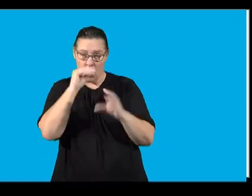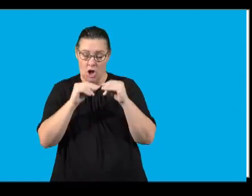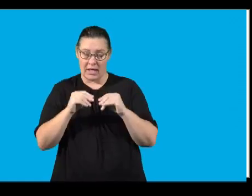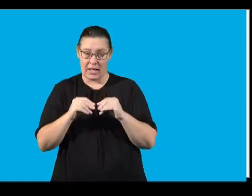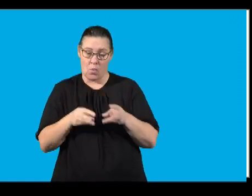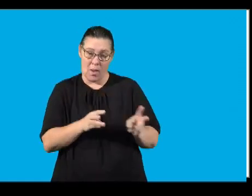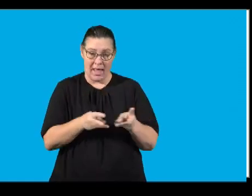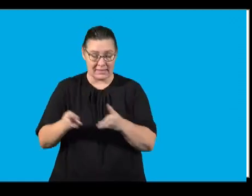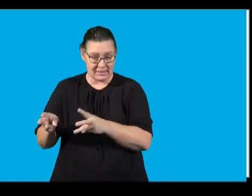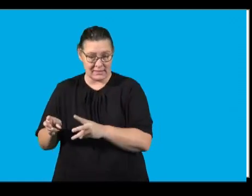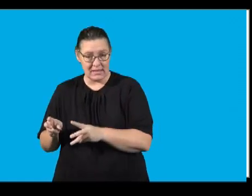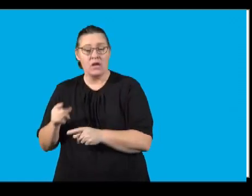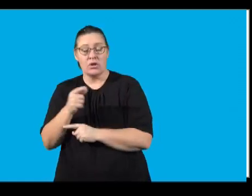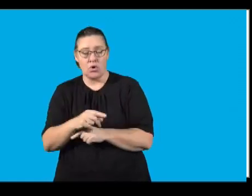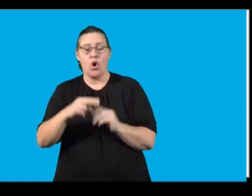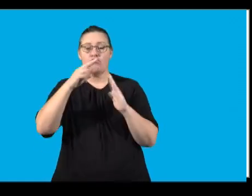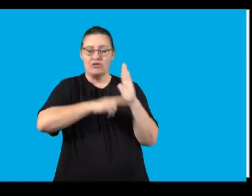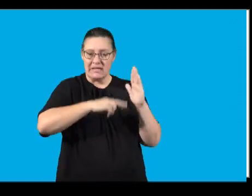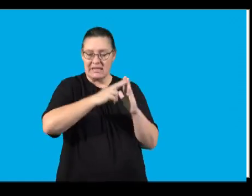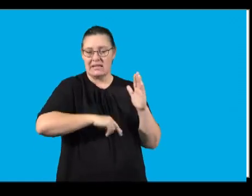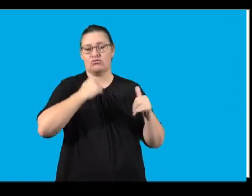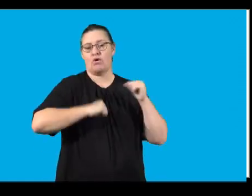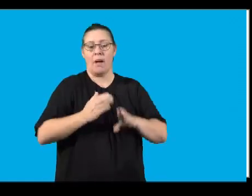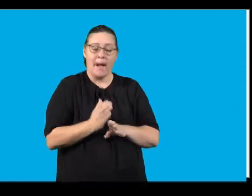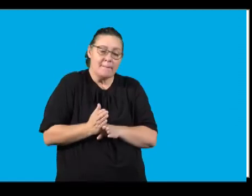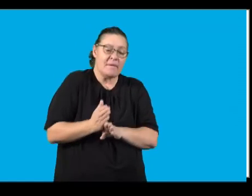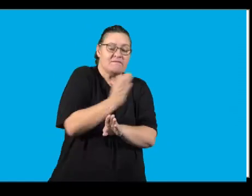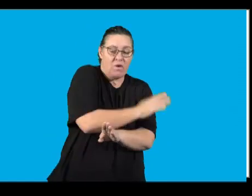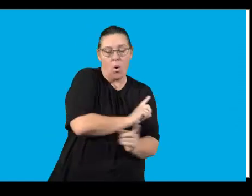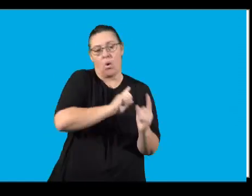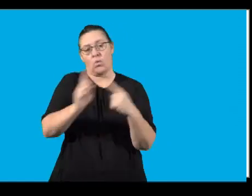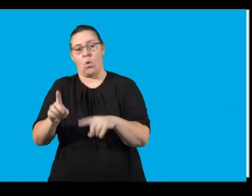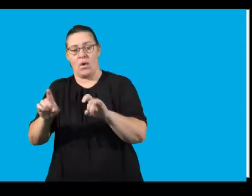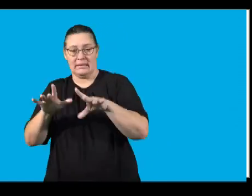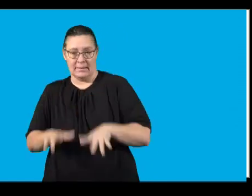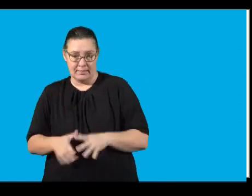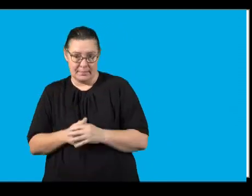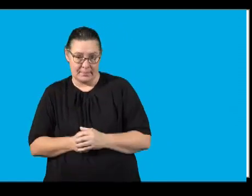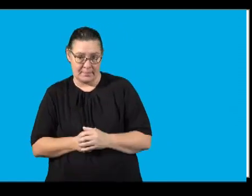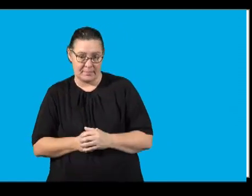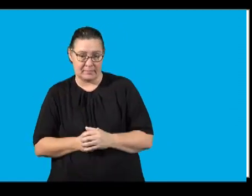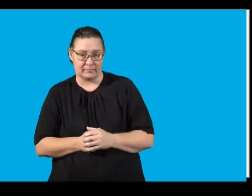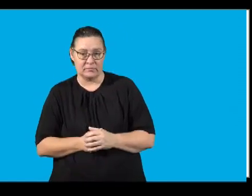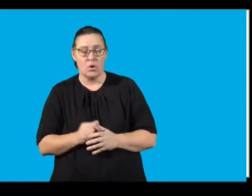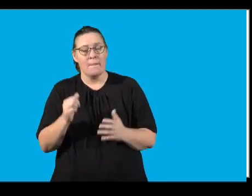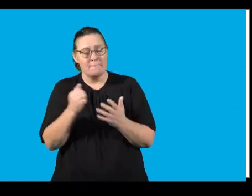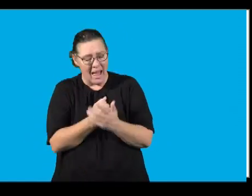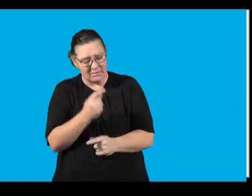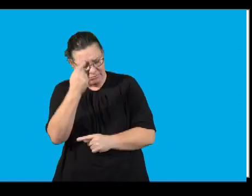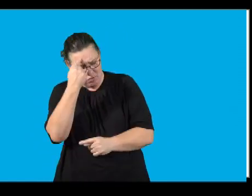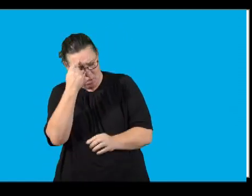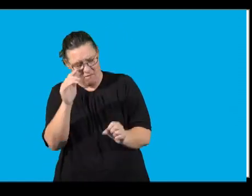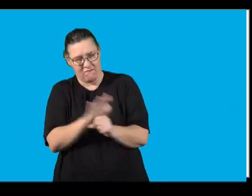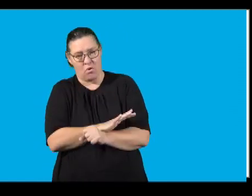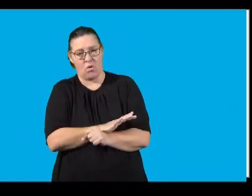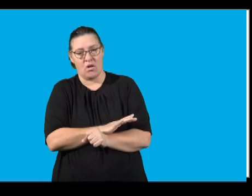your active learning methods implies that you are reading that drama before you even get into your exam setting, all